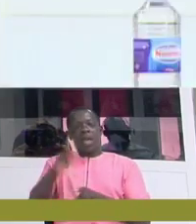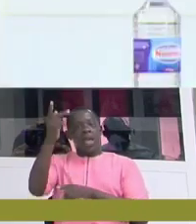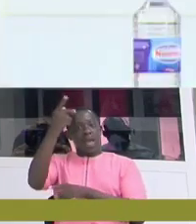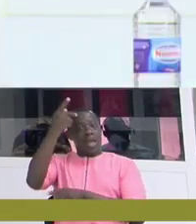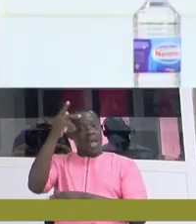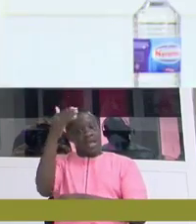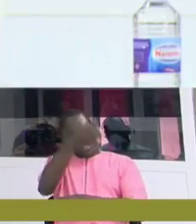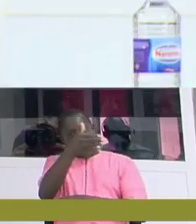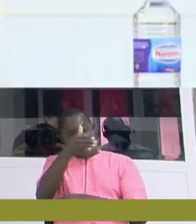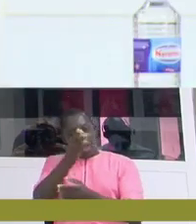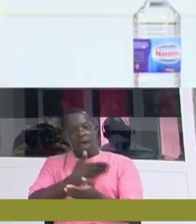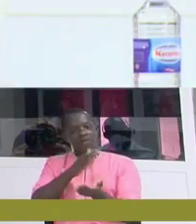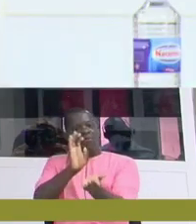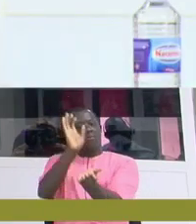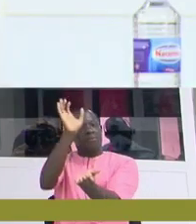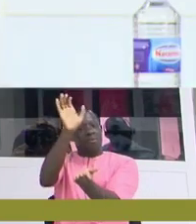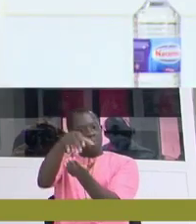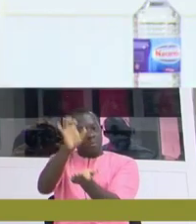Crocodiles were in Kanilai.